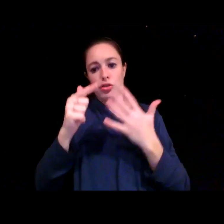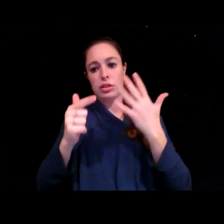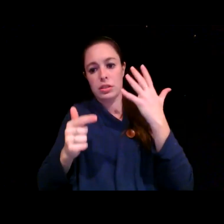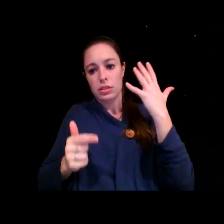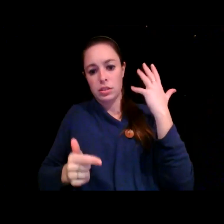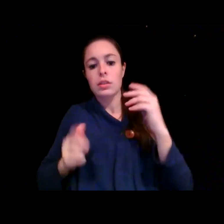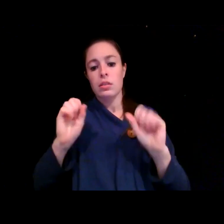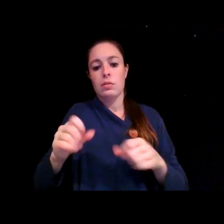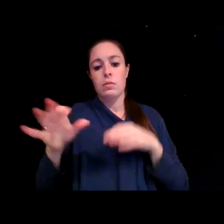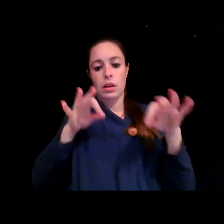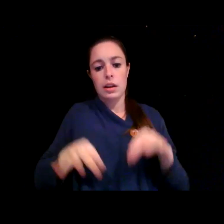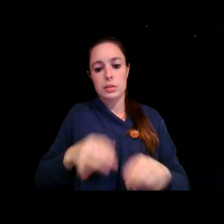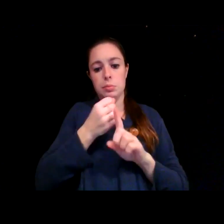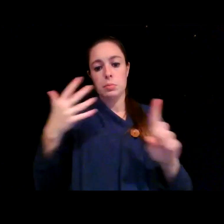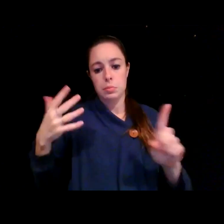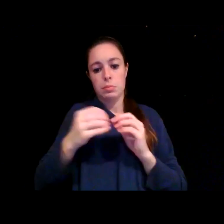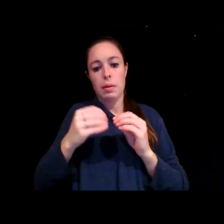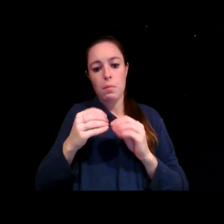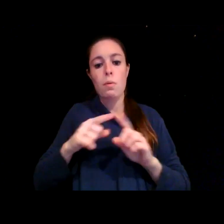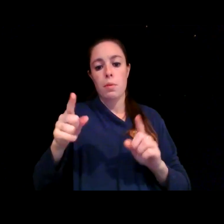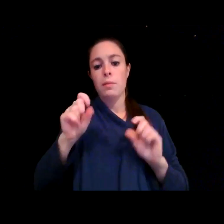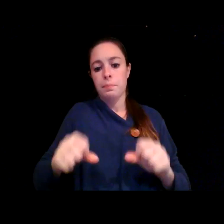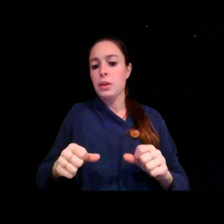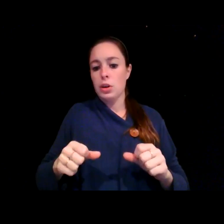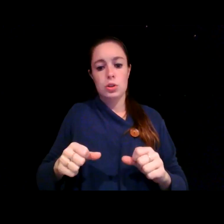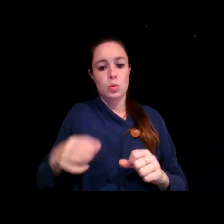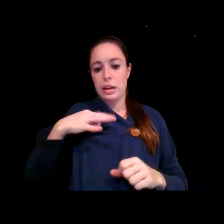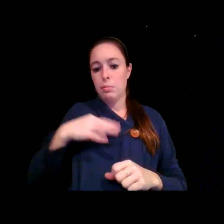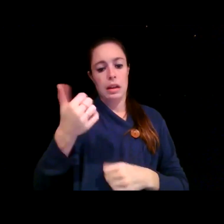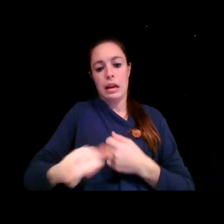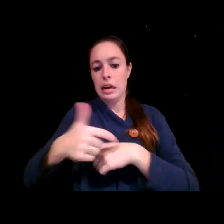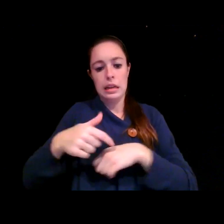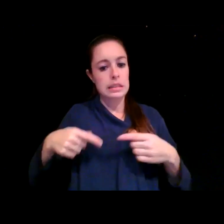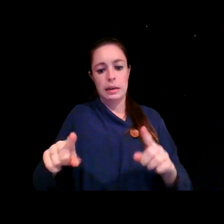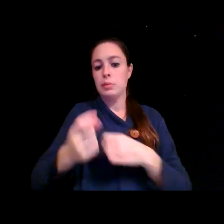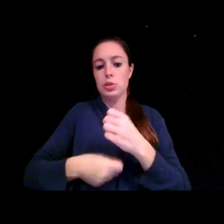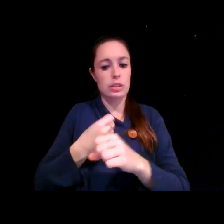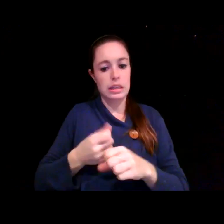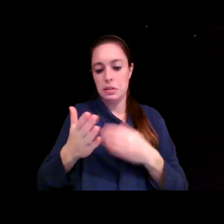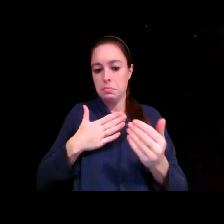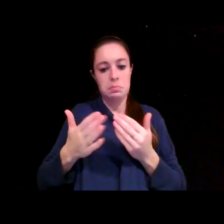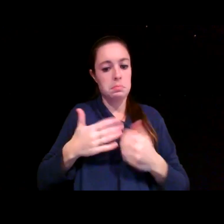can apply from 1st of January to 31st of December at any time during the year.